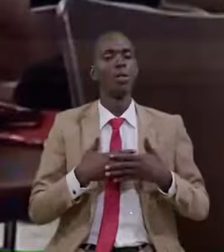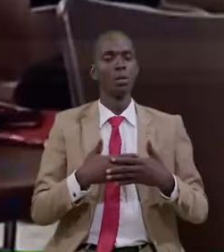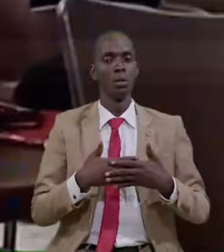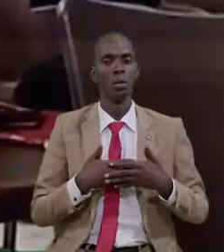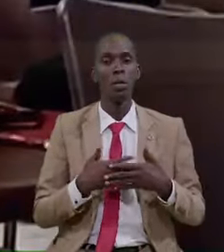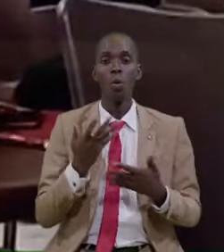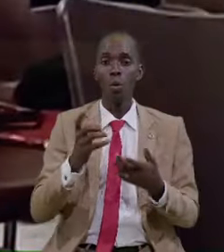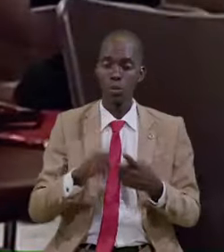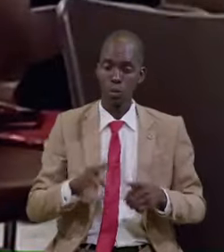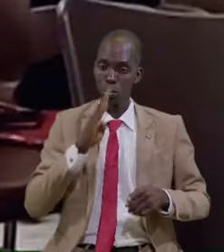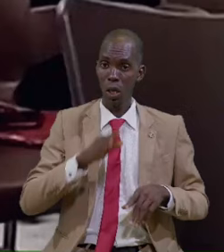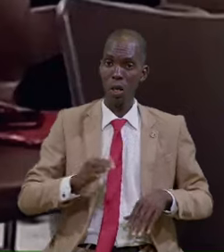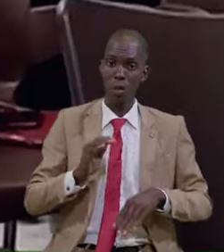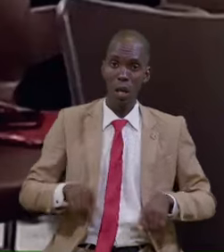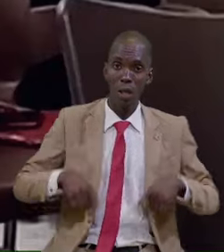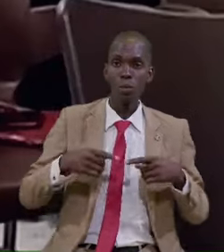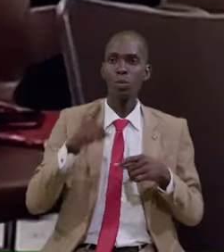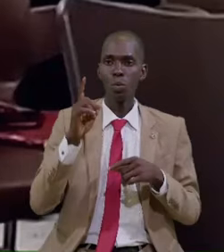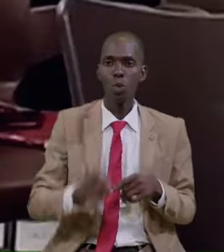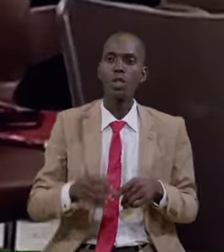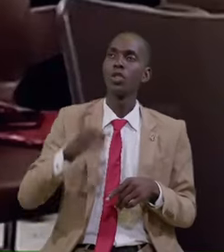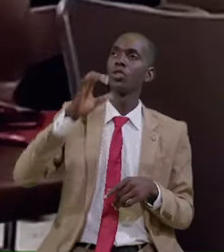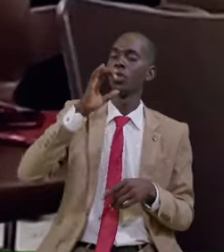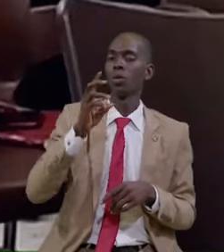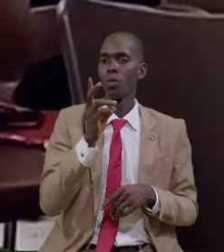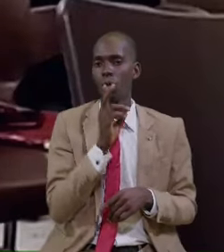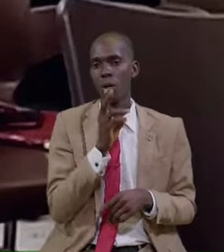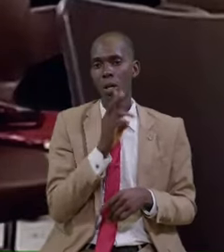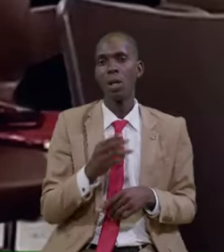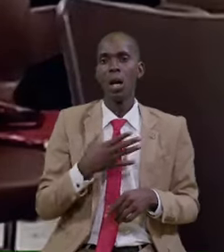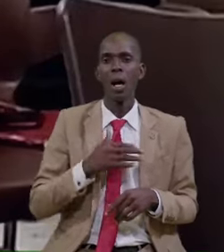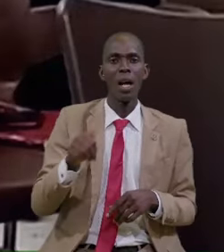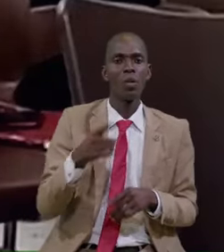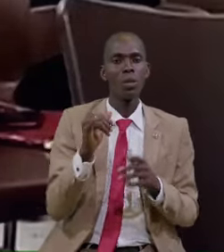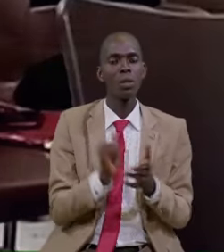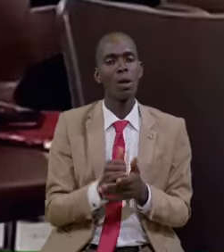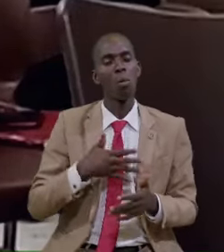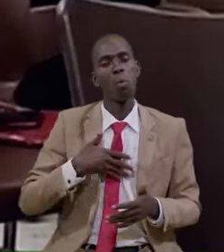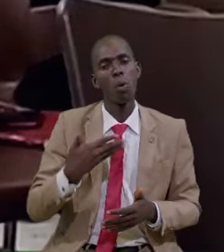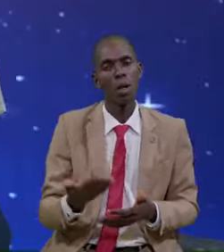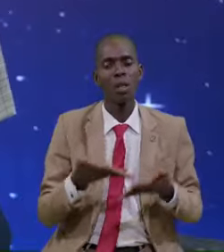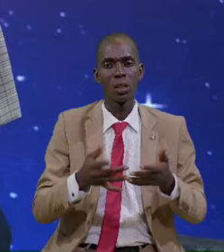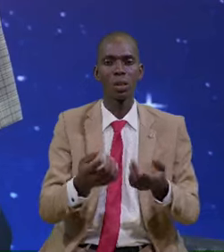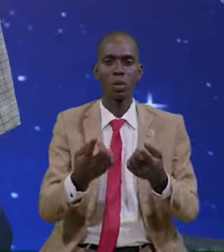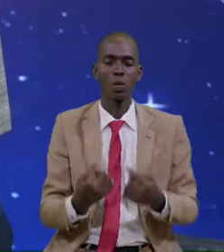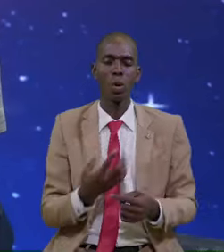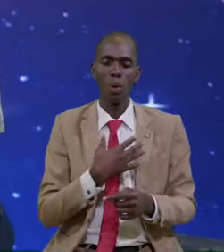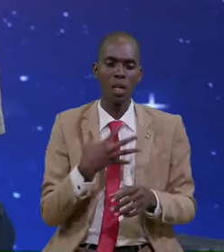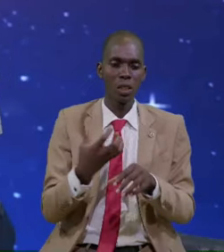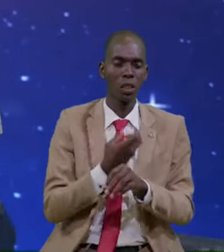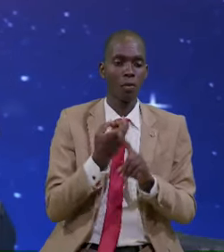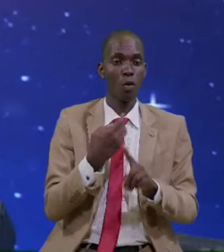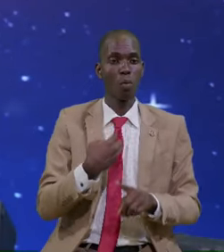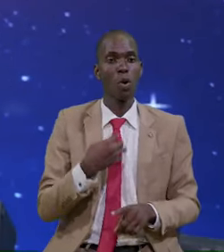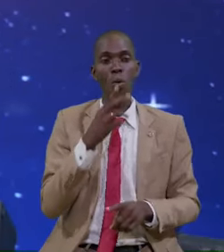I will drink the water. And whosoever will, let him come and take of me the water of life freely.